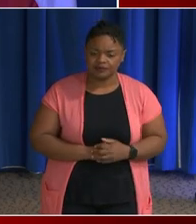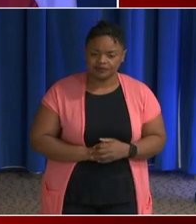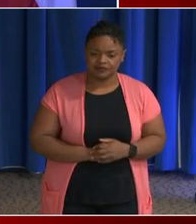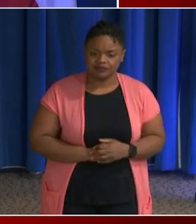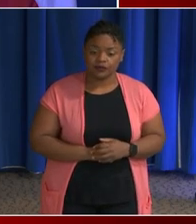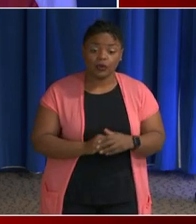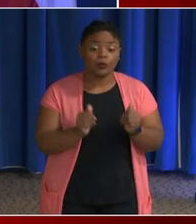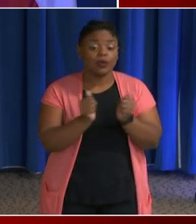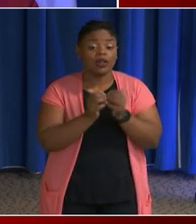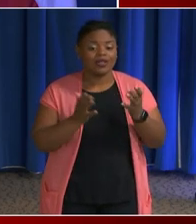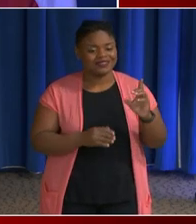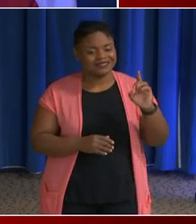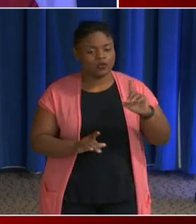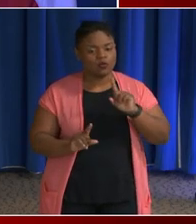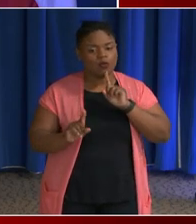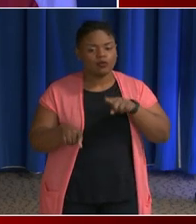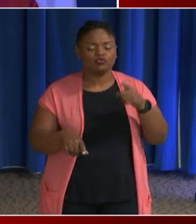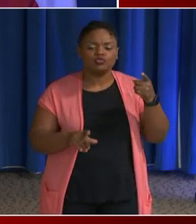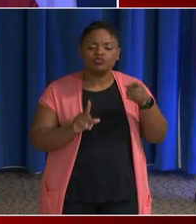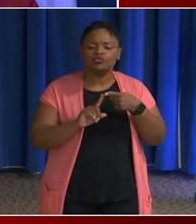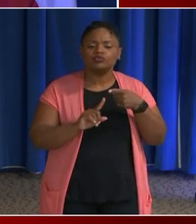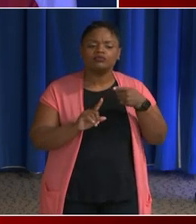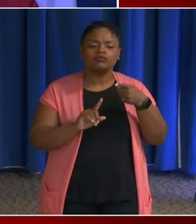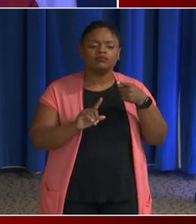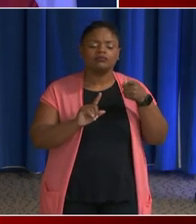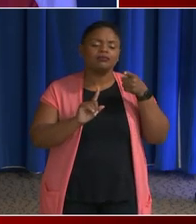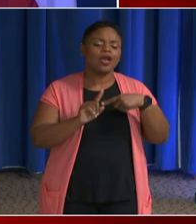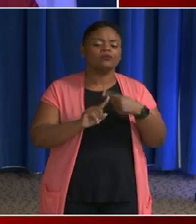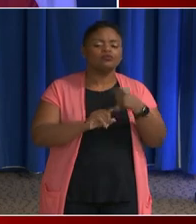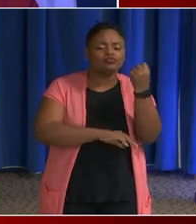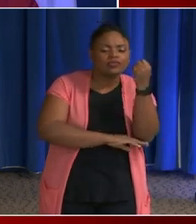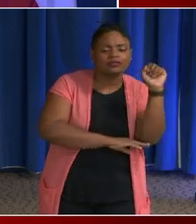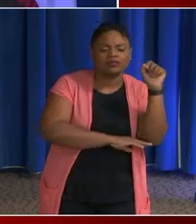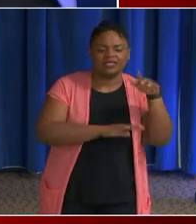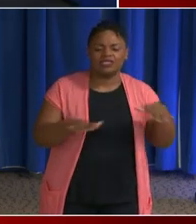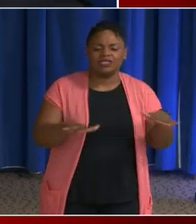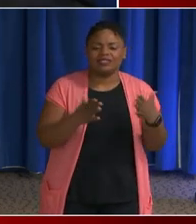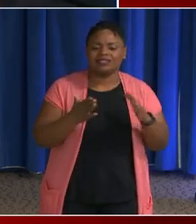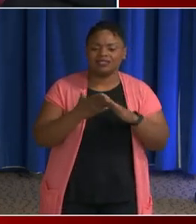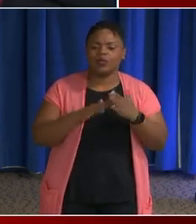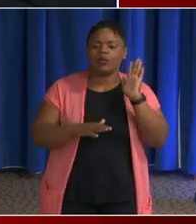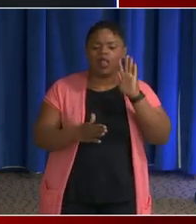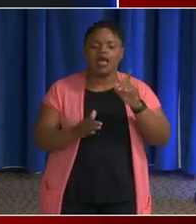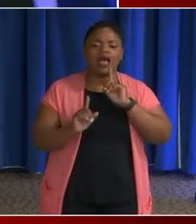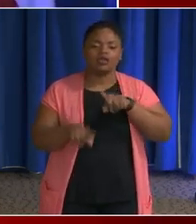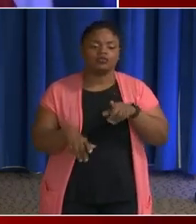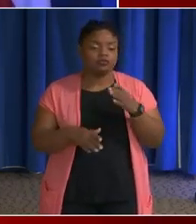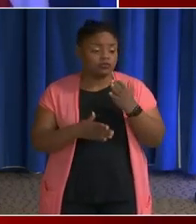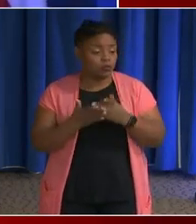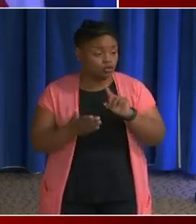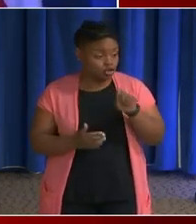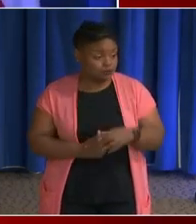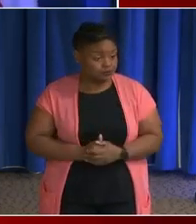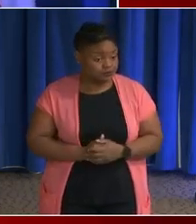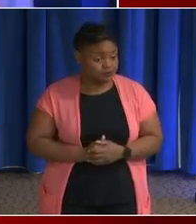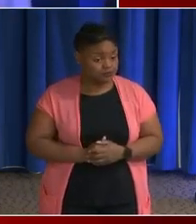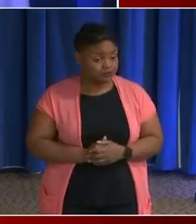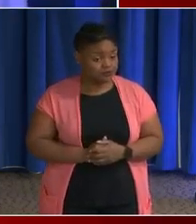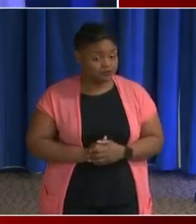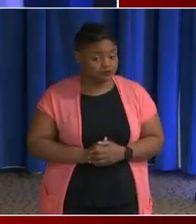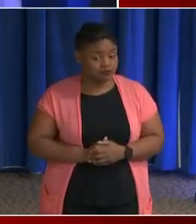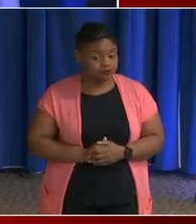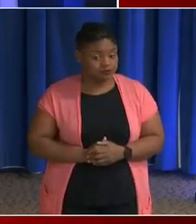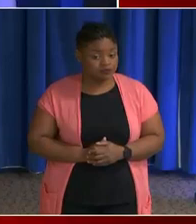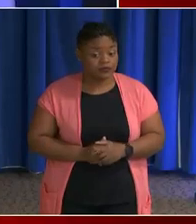to demonstrations in our city, and then we'll take your questions. Thank you, Mayor